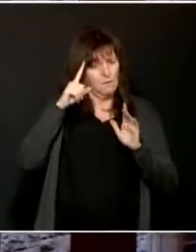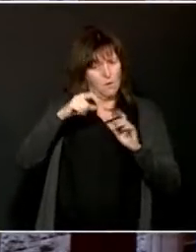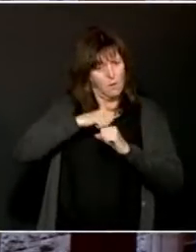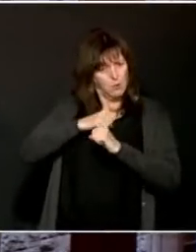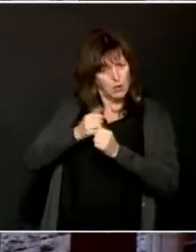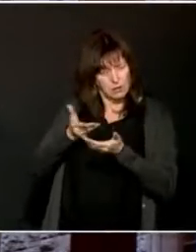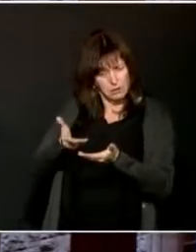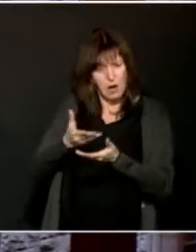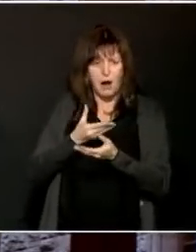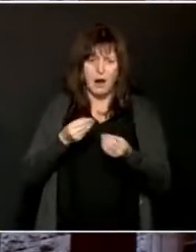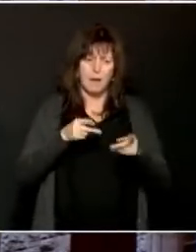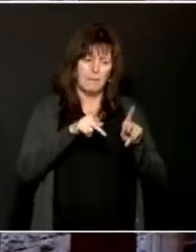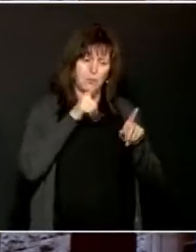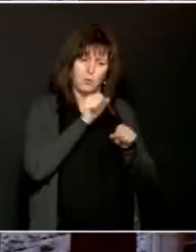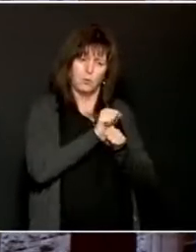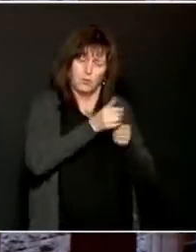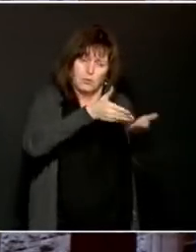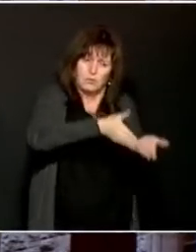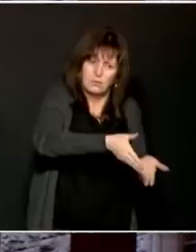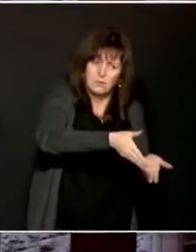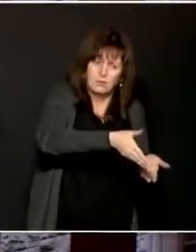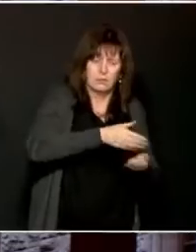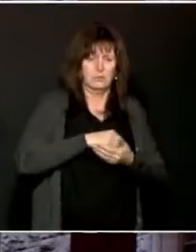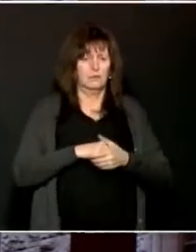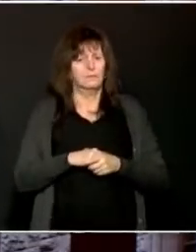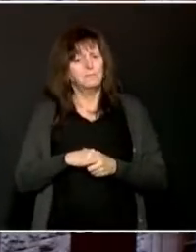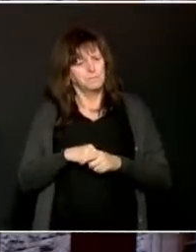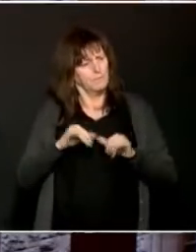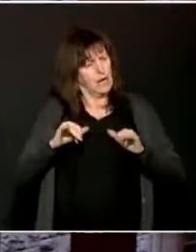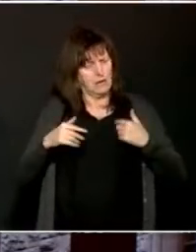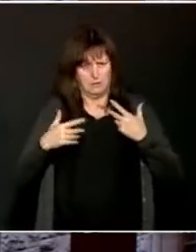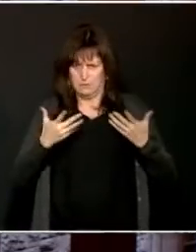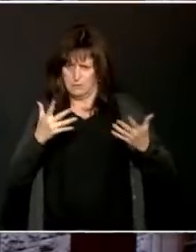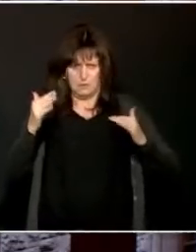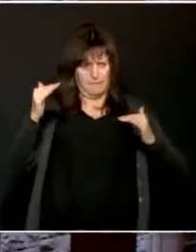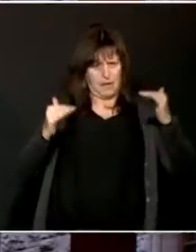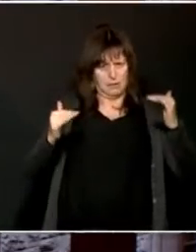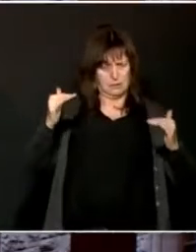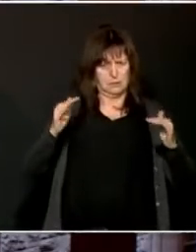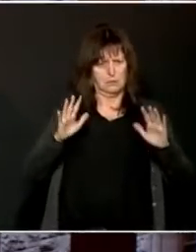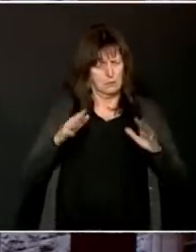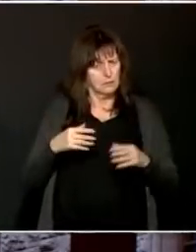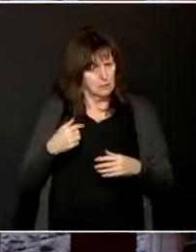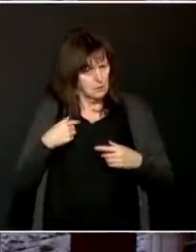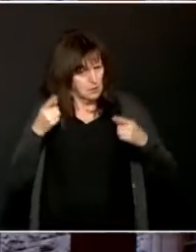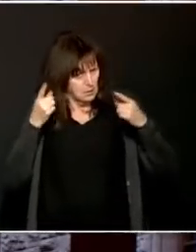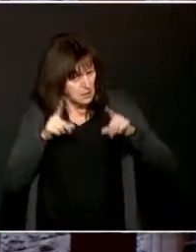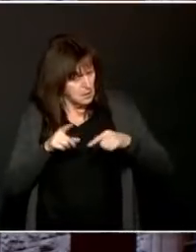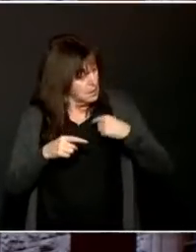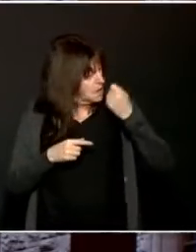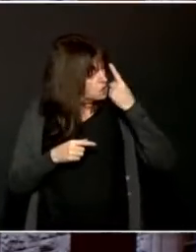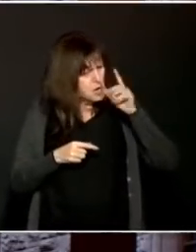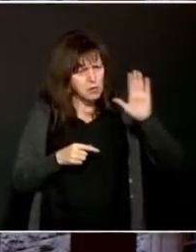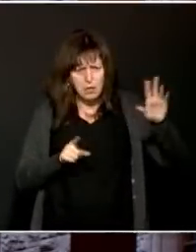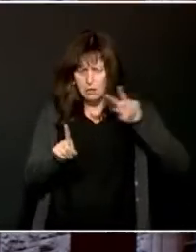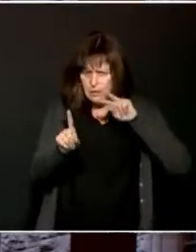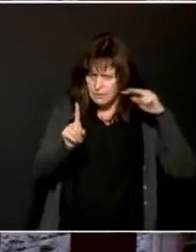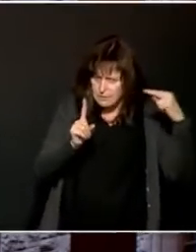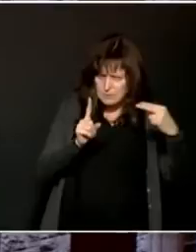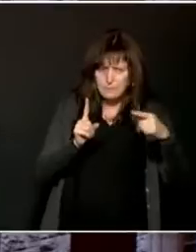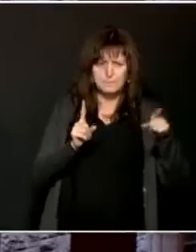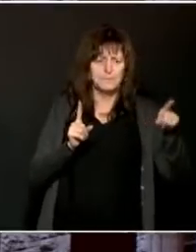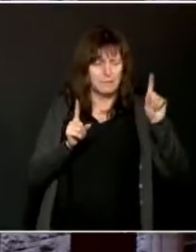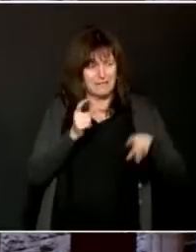all those aspects there. So it is a agreement to understand their issues, but then they have to understand how we have to be very stringent